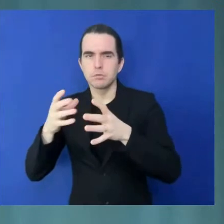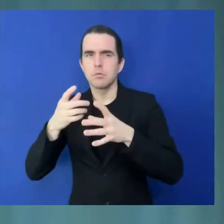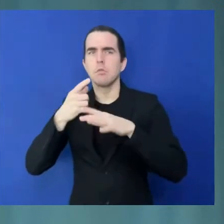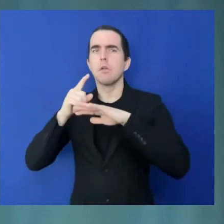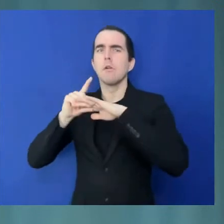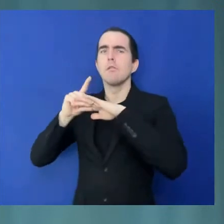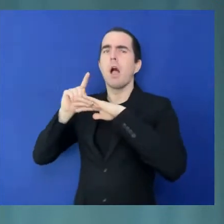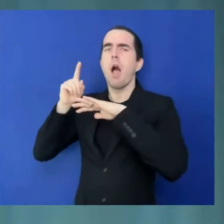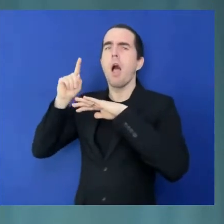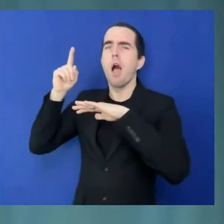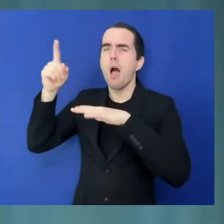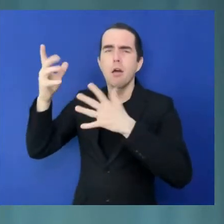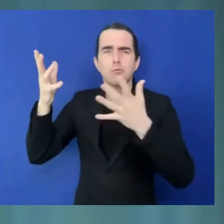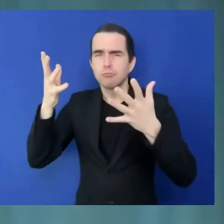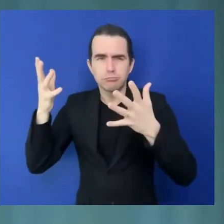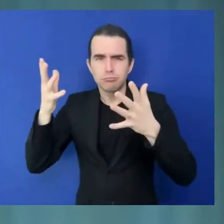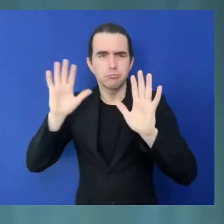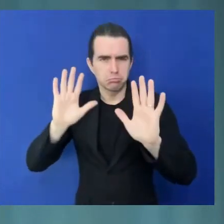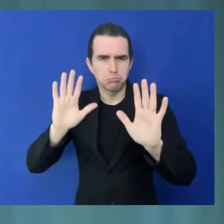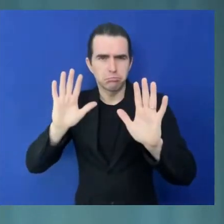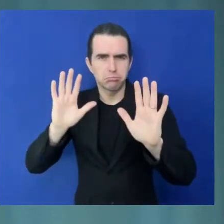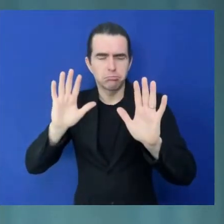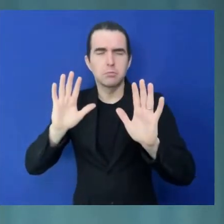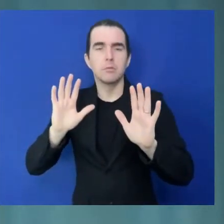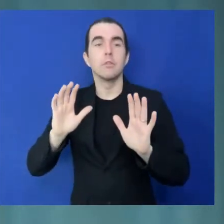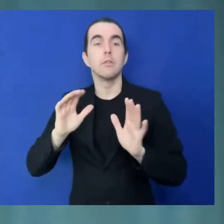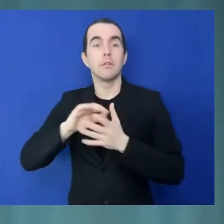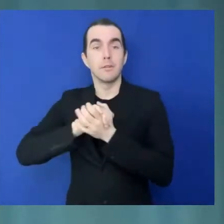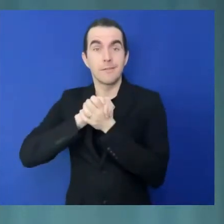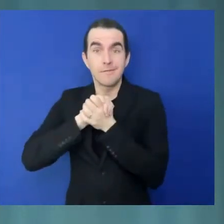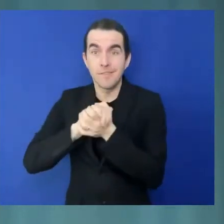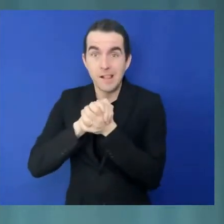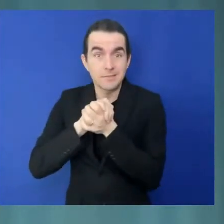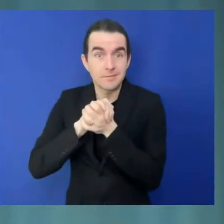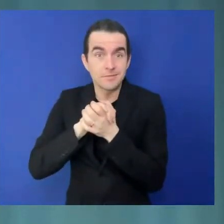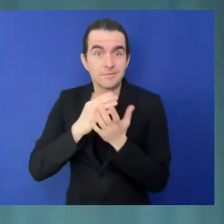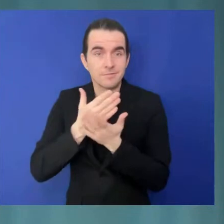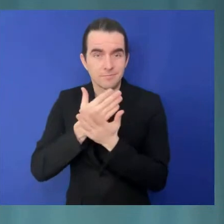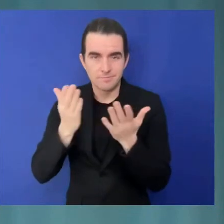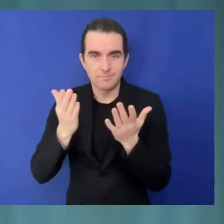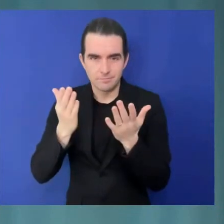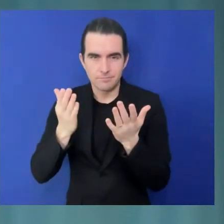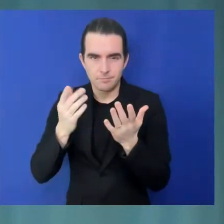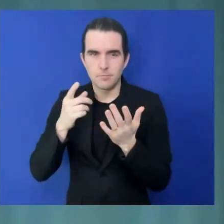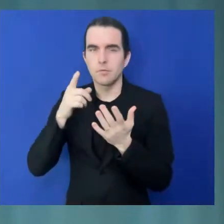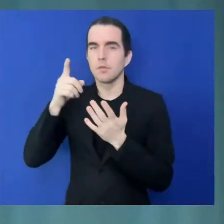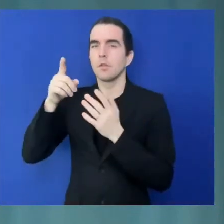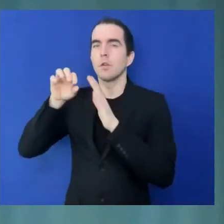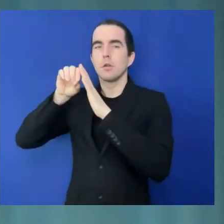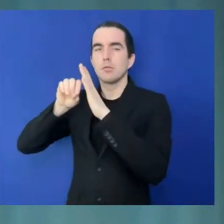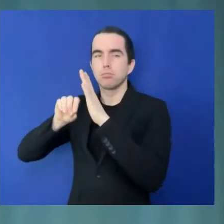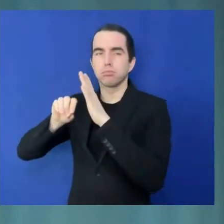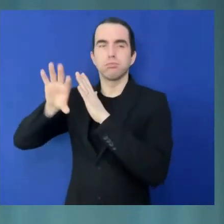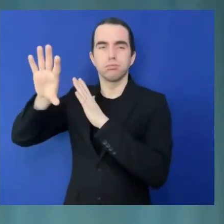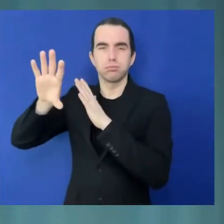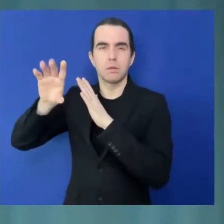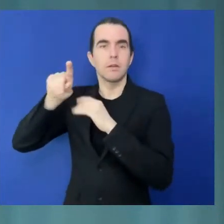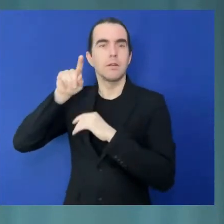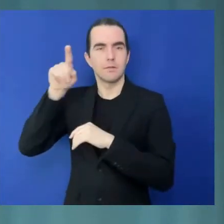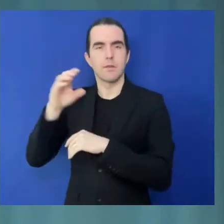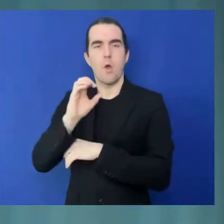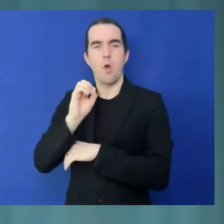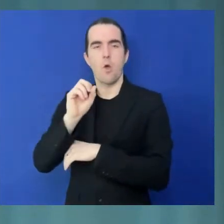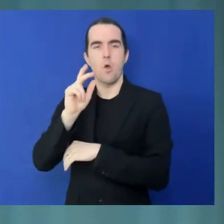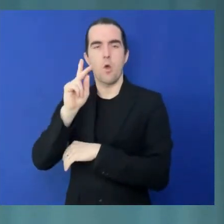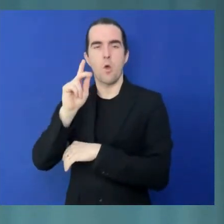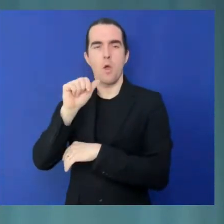friends. Second, our amazing Caroline, founder of the Valuable 500, thank you